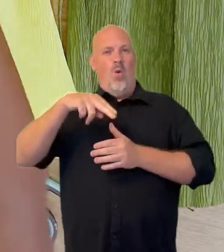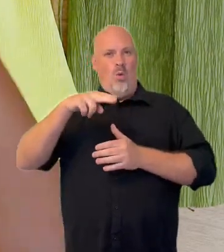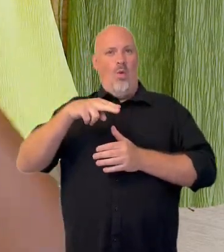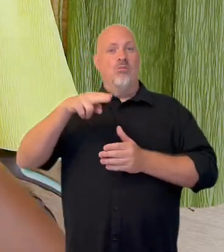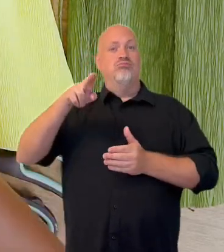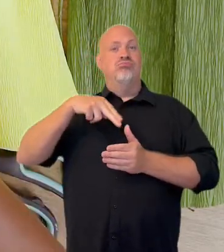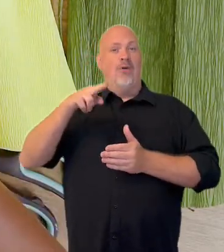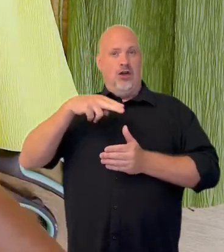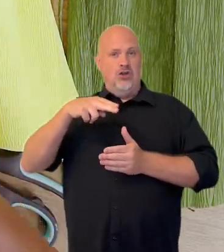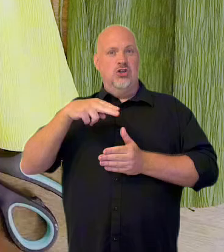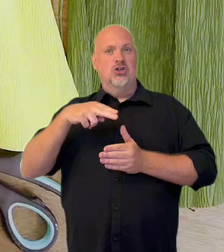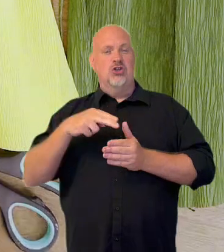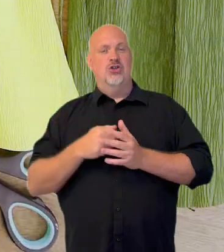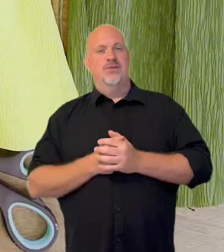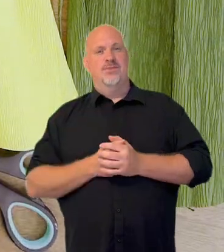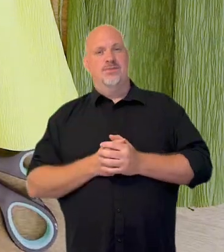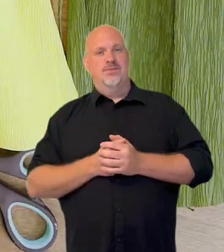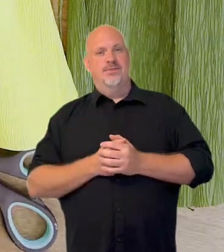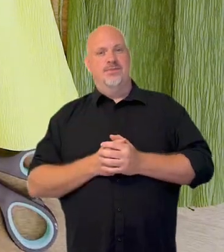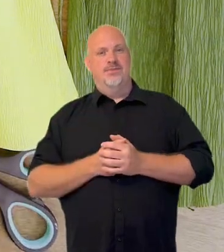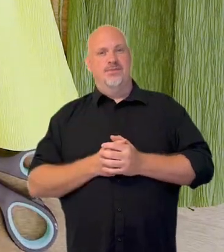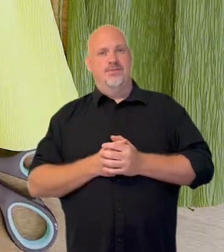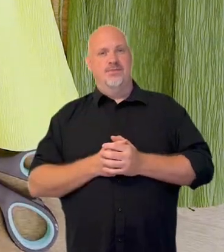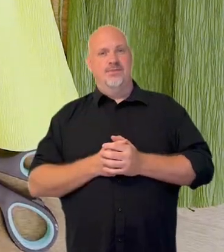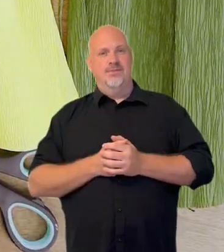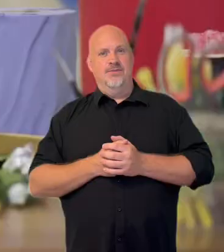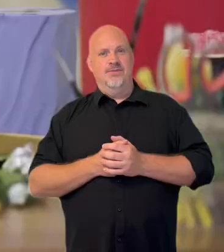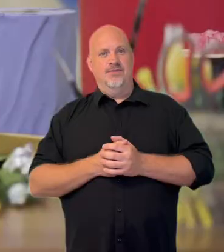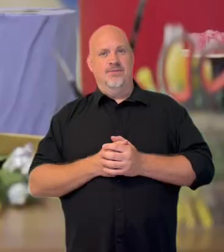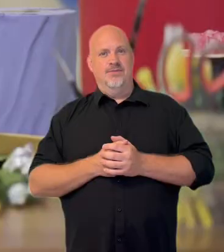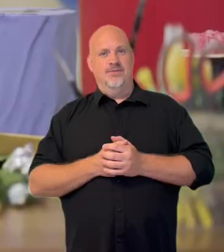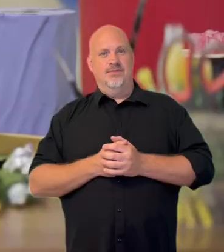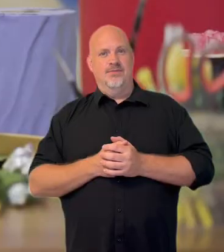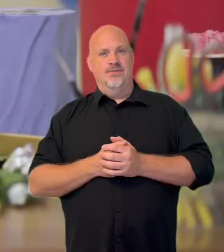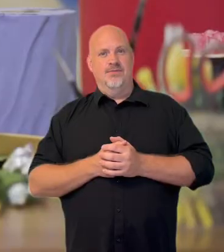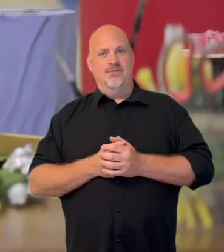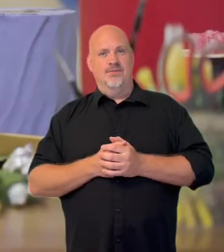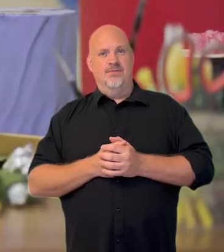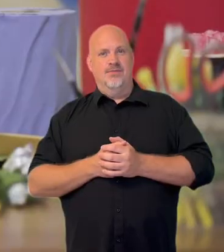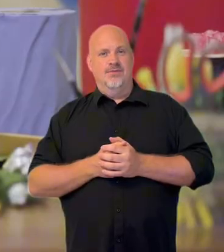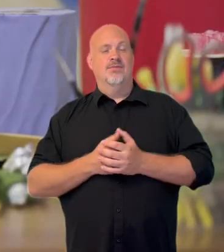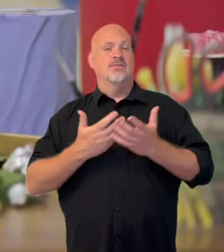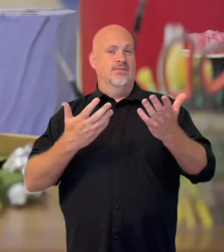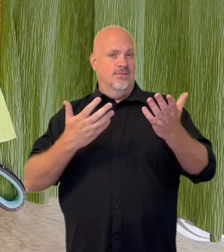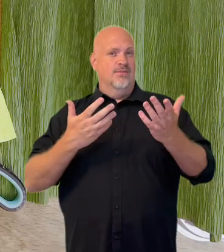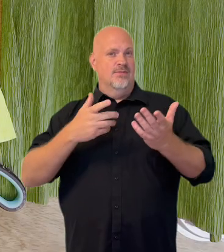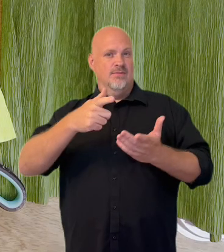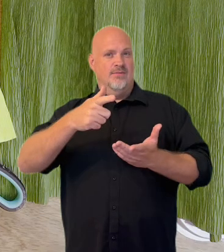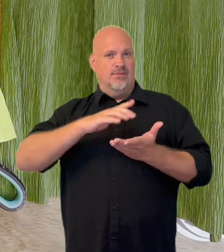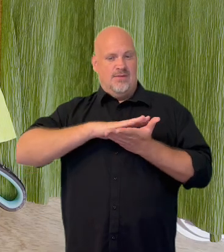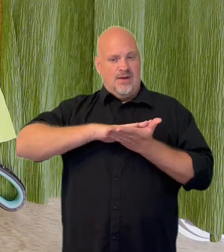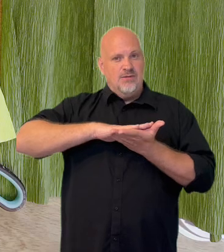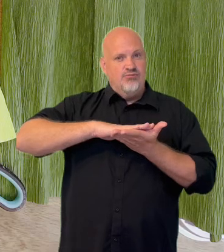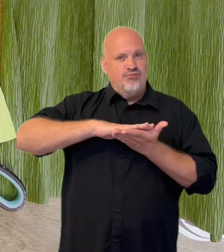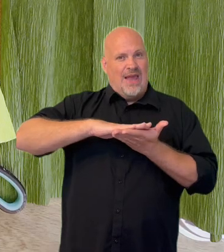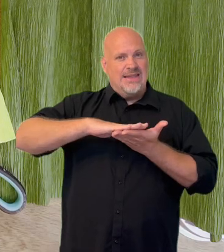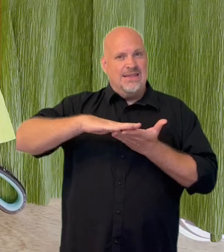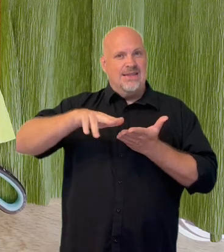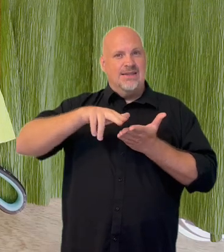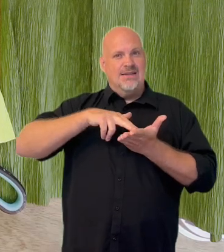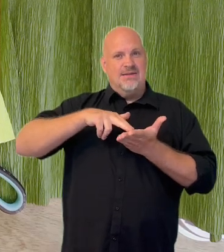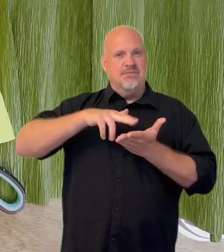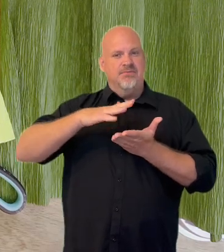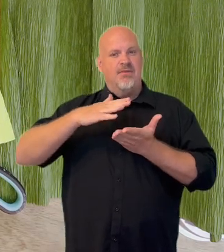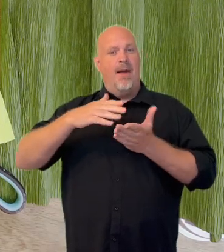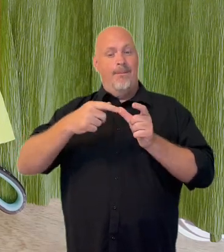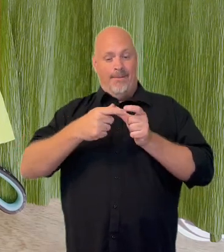glue and a brush, what you want to do is you want to spread glue on